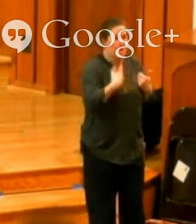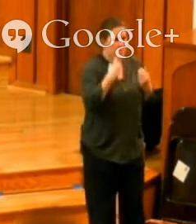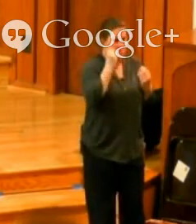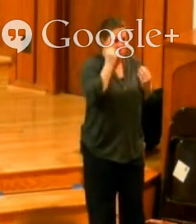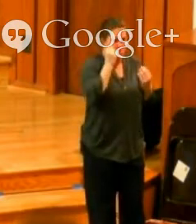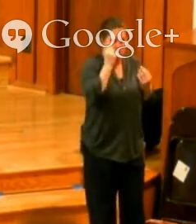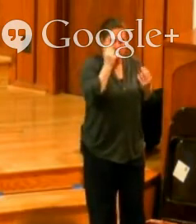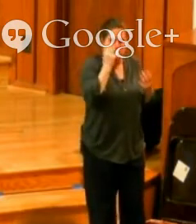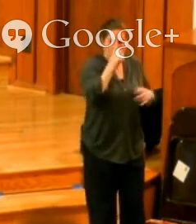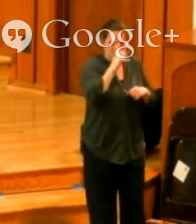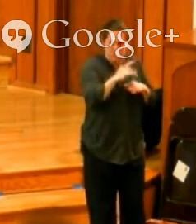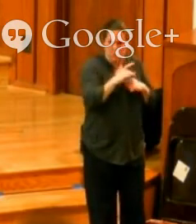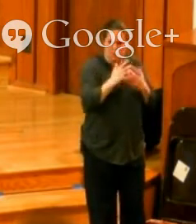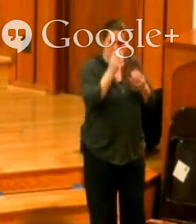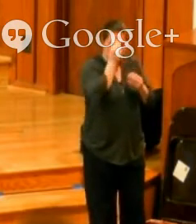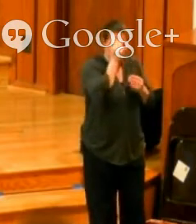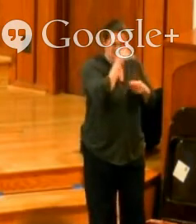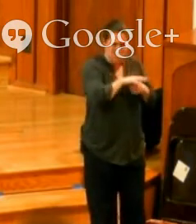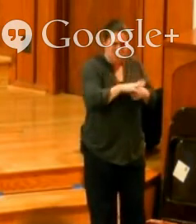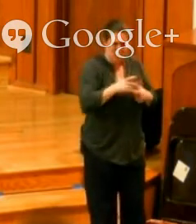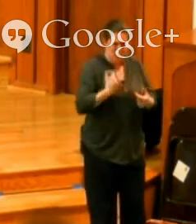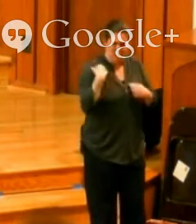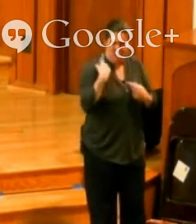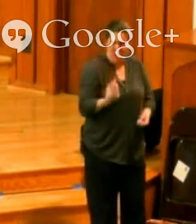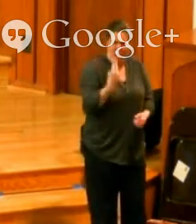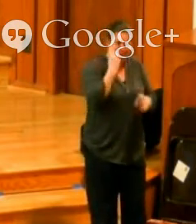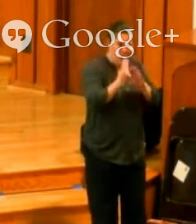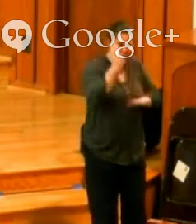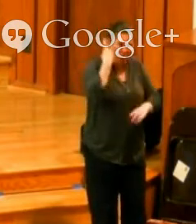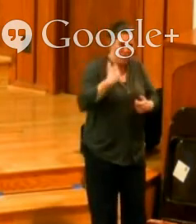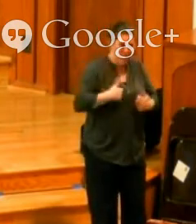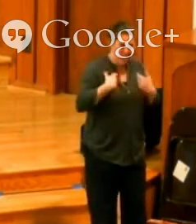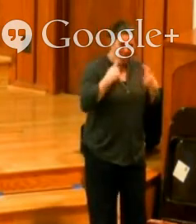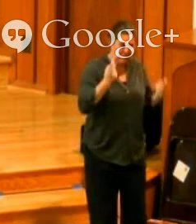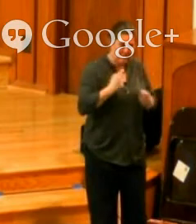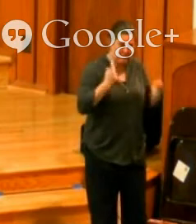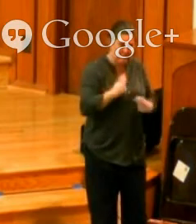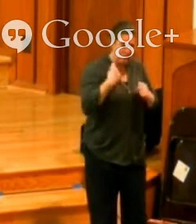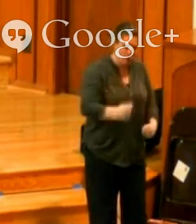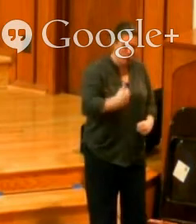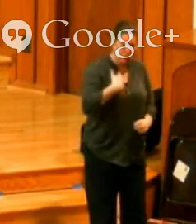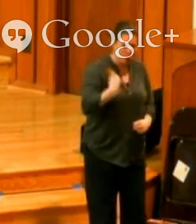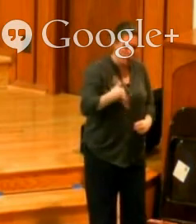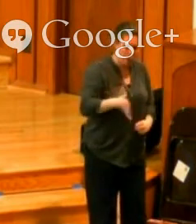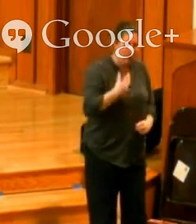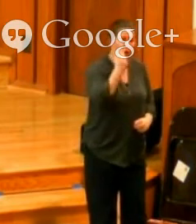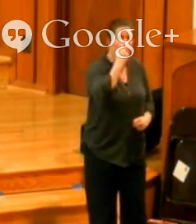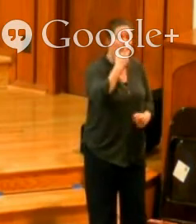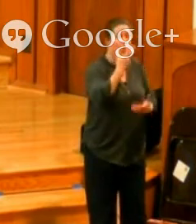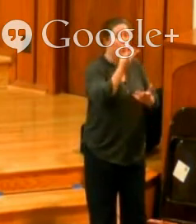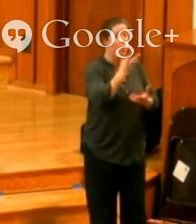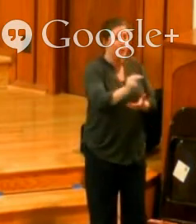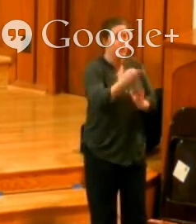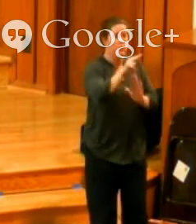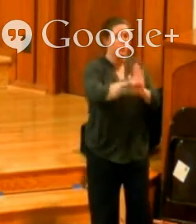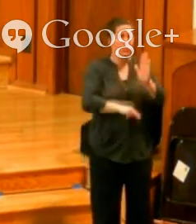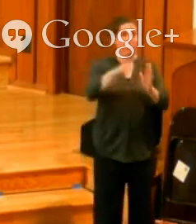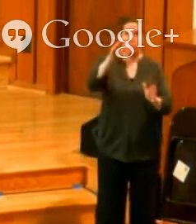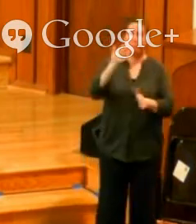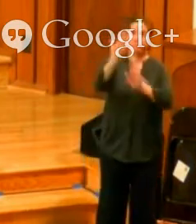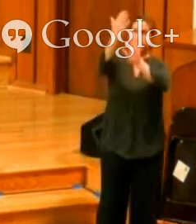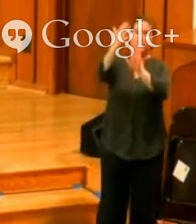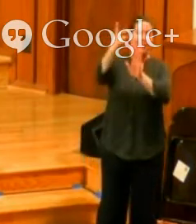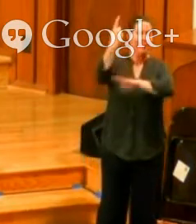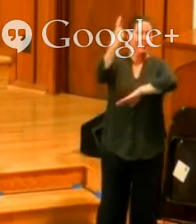times past we have lived a life of sin because we're not going to be held as accountable in the day of judgment. And we'll talk about that as we continue